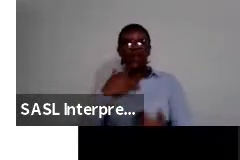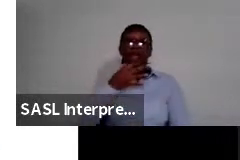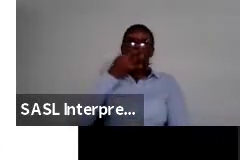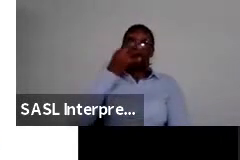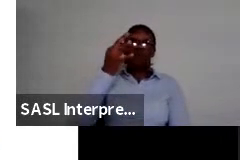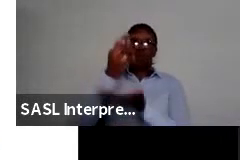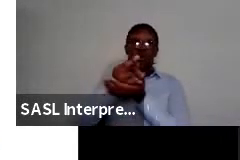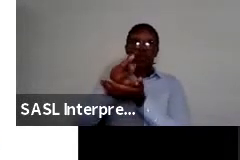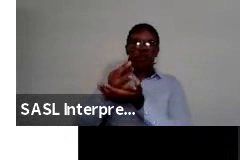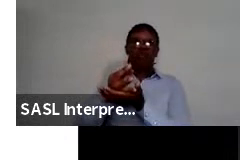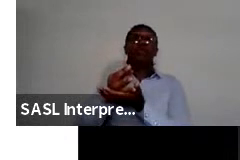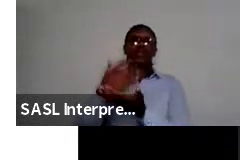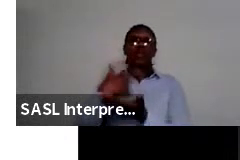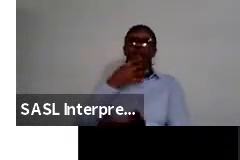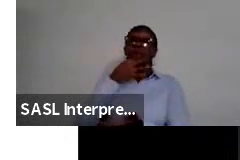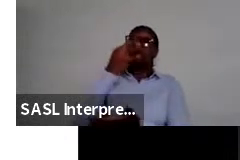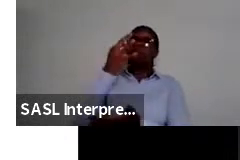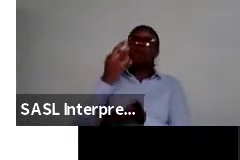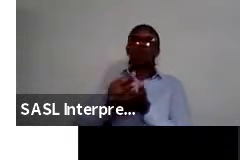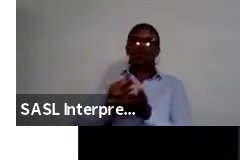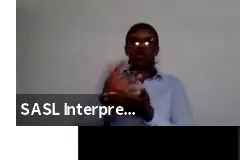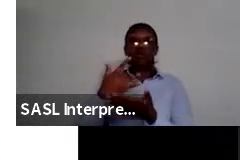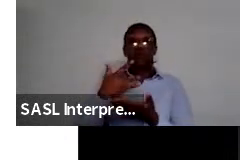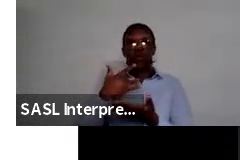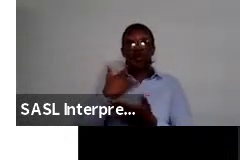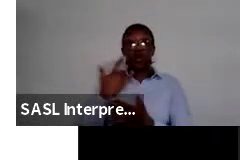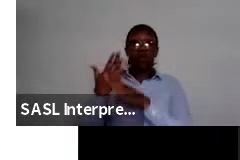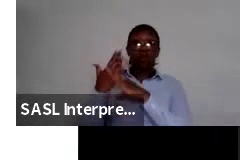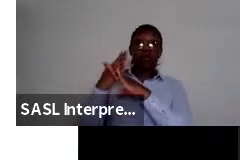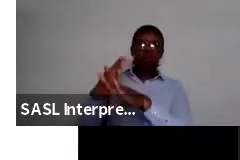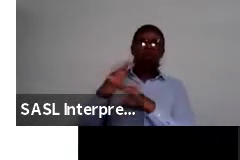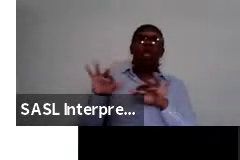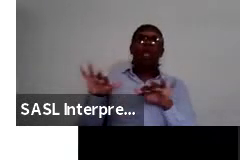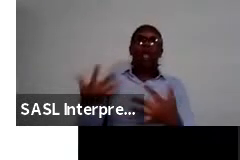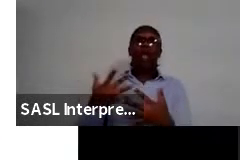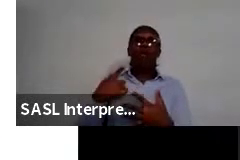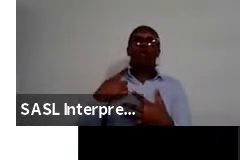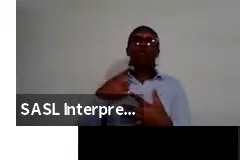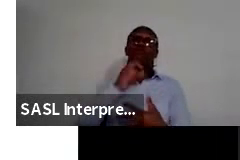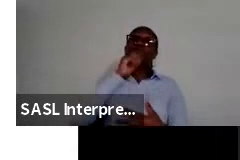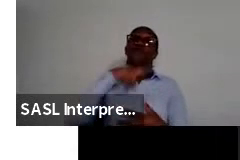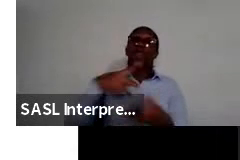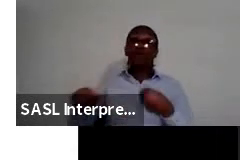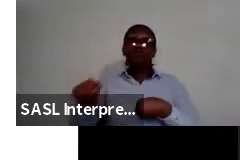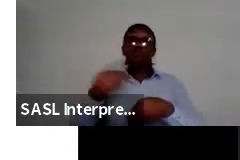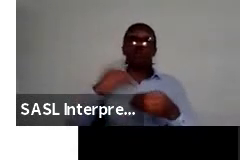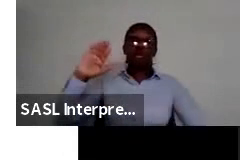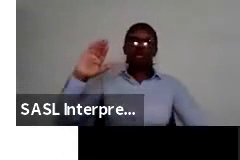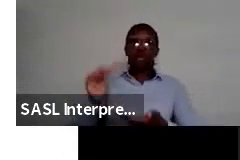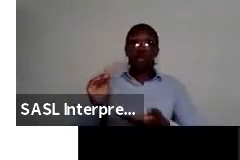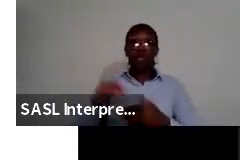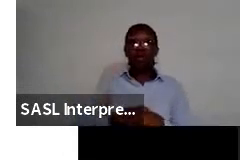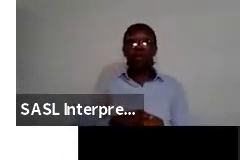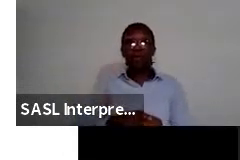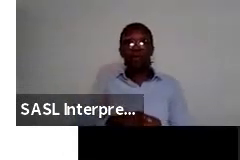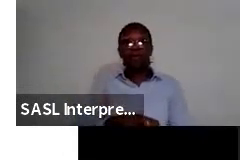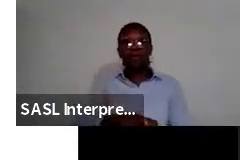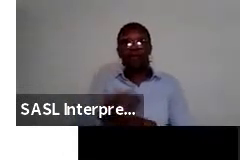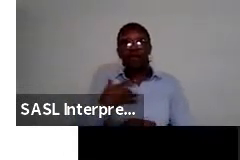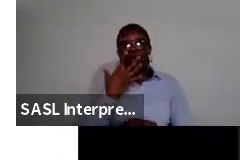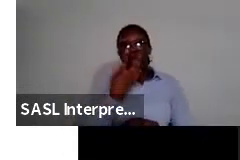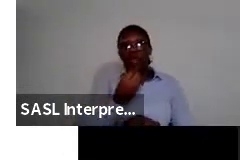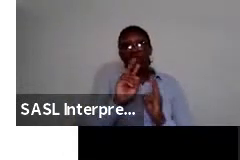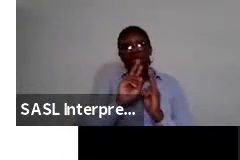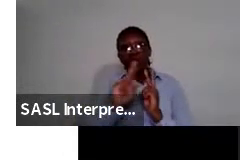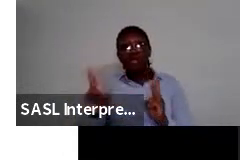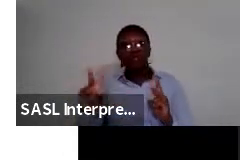in which I think we can try and alleviate this particular process. There are different points